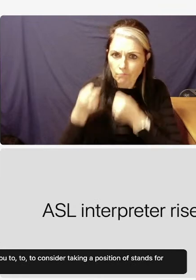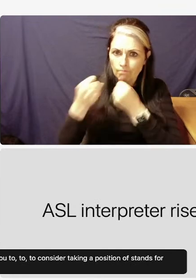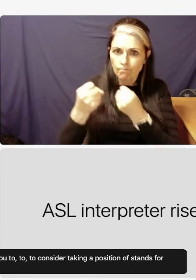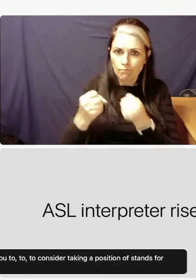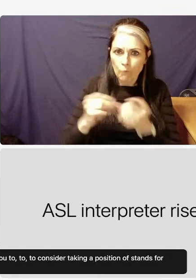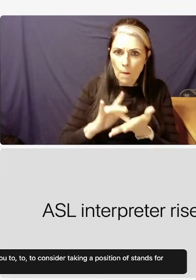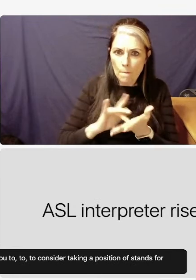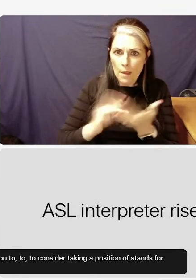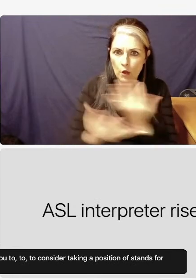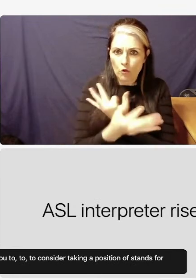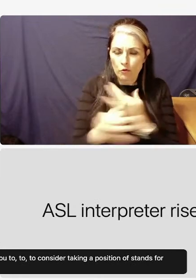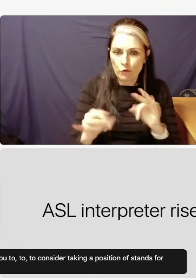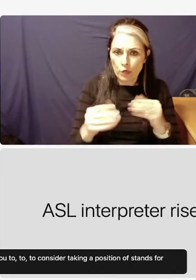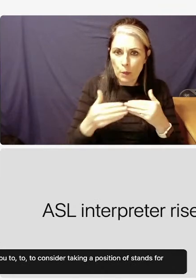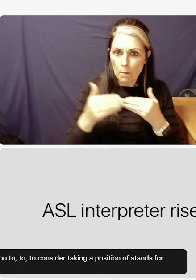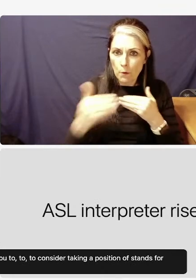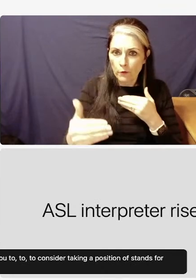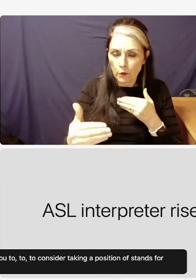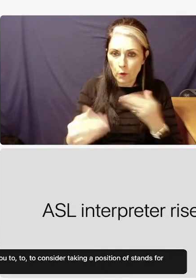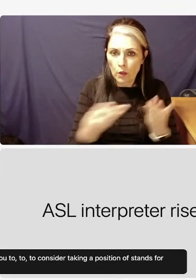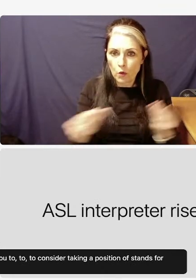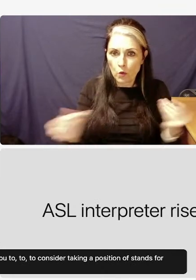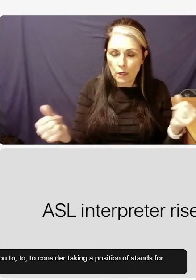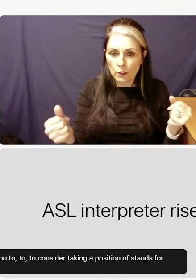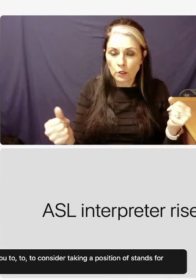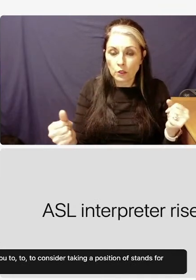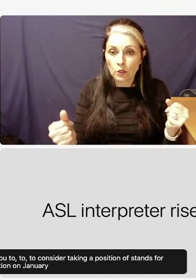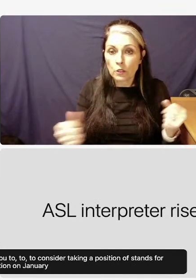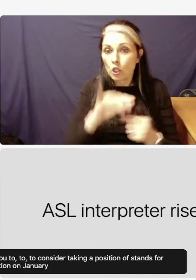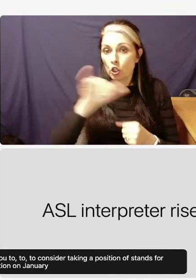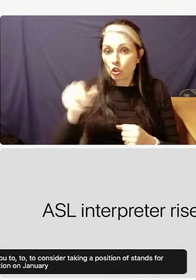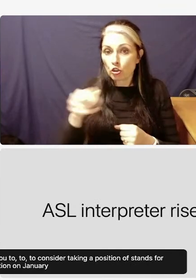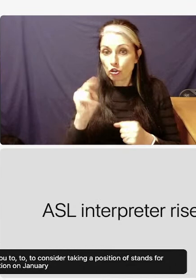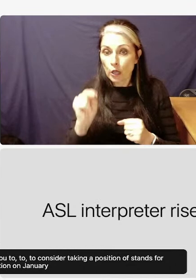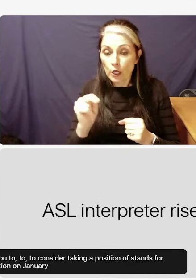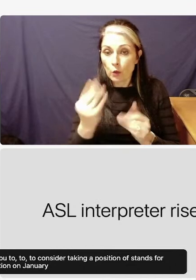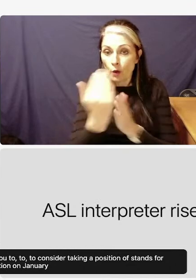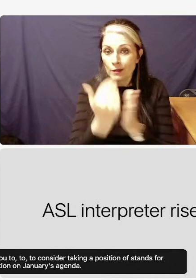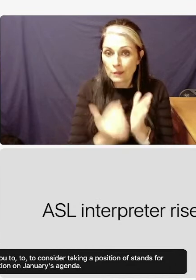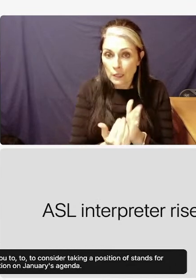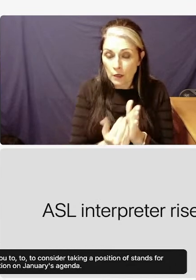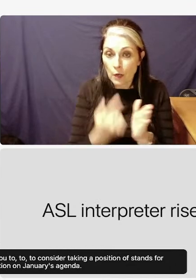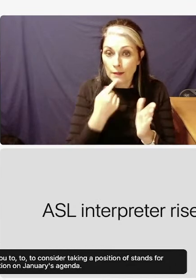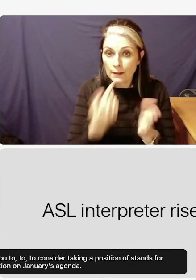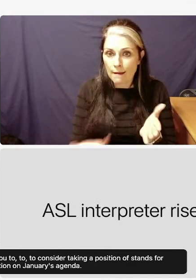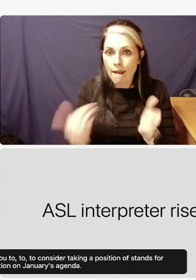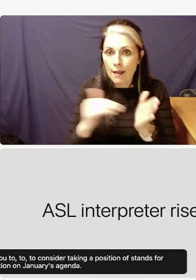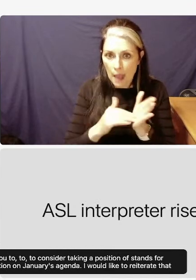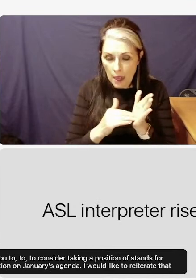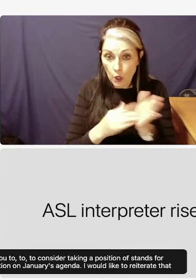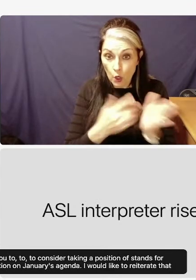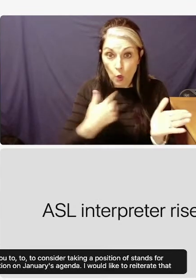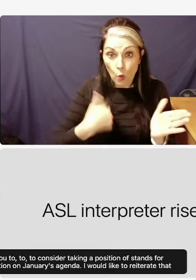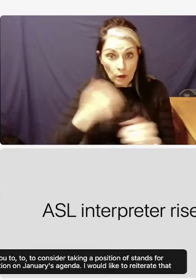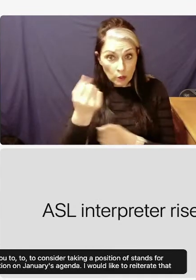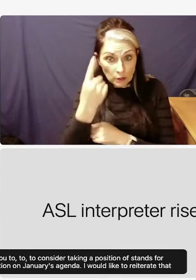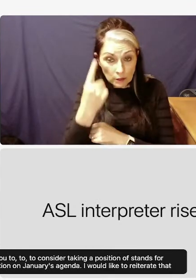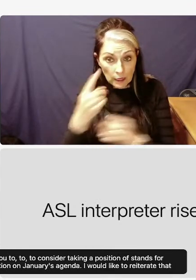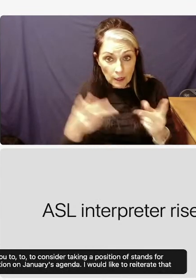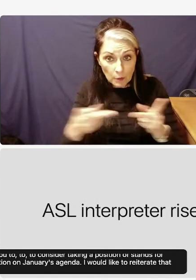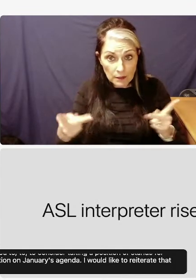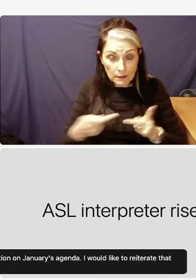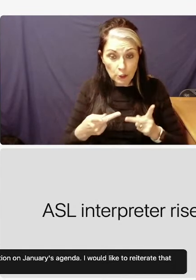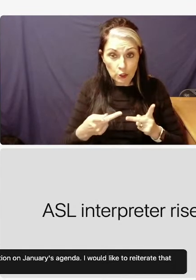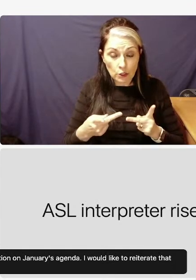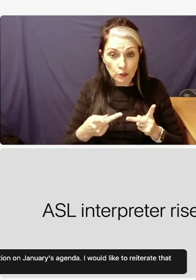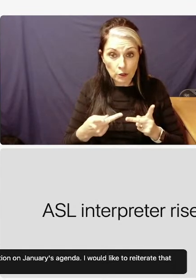move forward with putting the resolution on january's agenda i would like to reiterate that we understand that a positional stance would